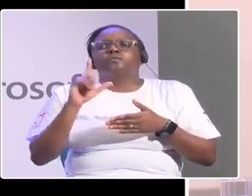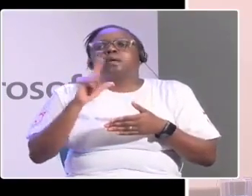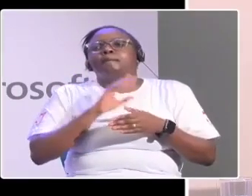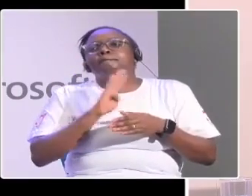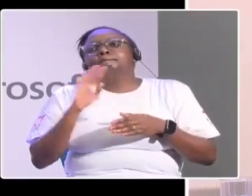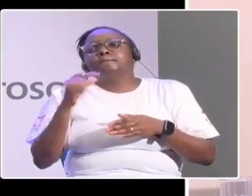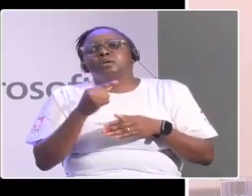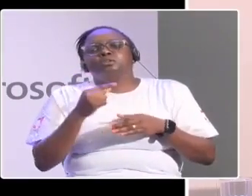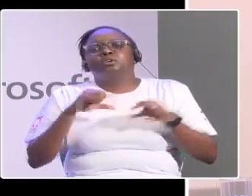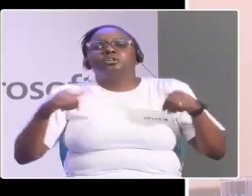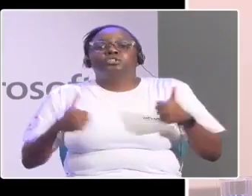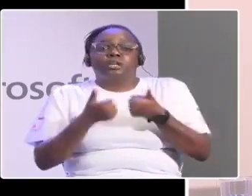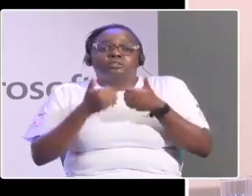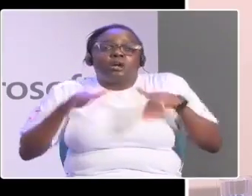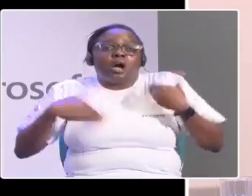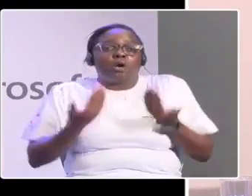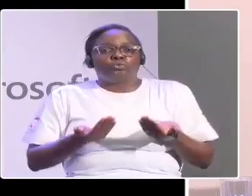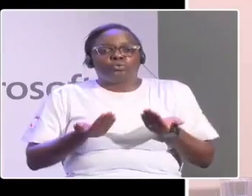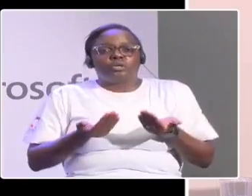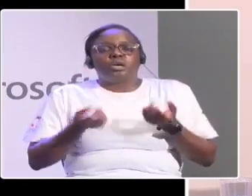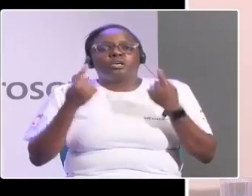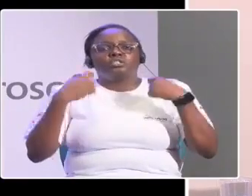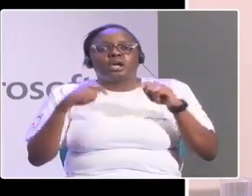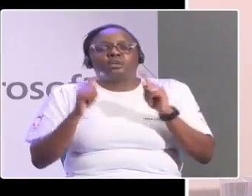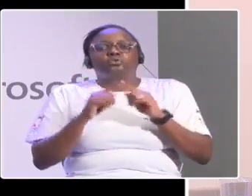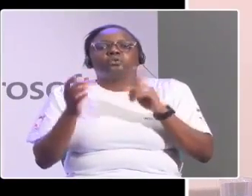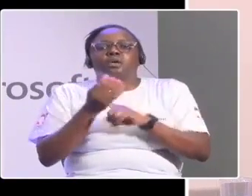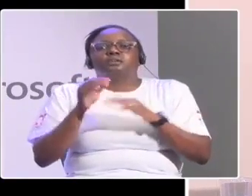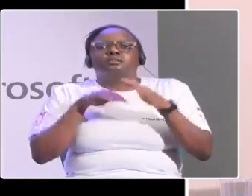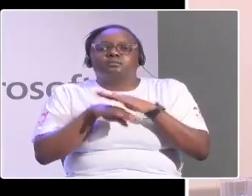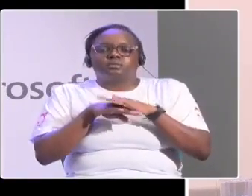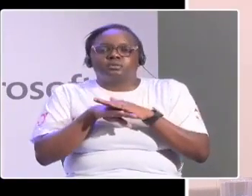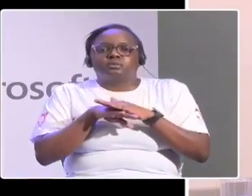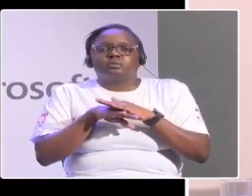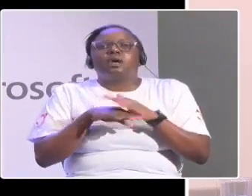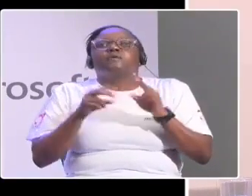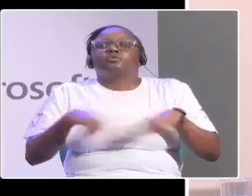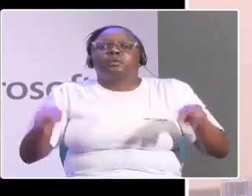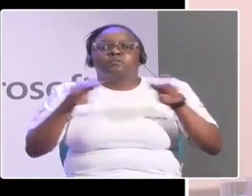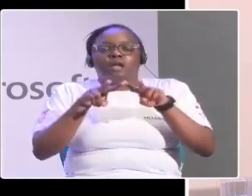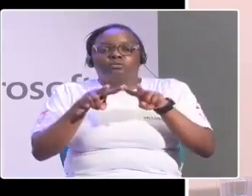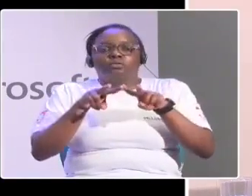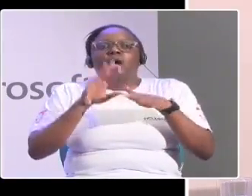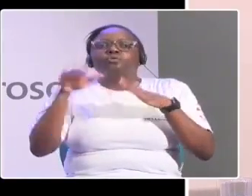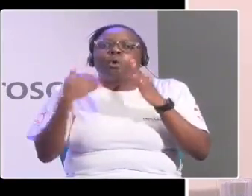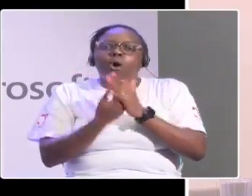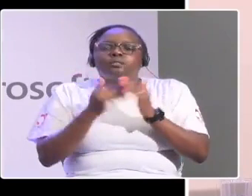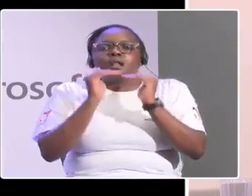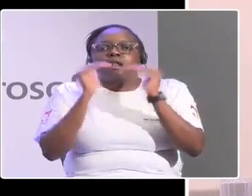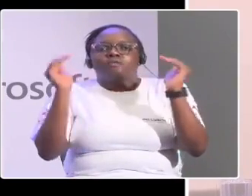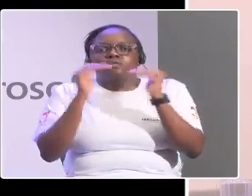challenges of how do we intentionally try to get accessibility and disability inclusion really valued and prioritized at all levels.